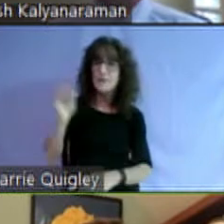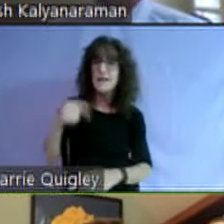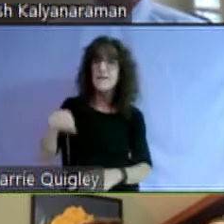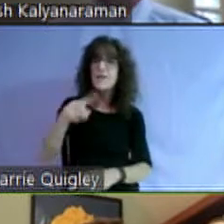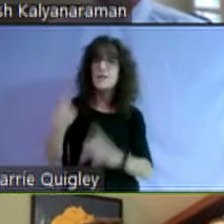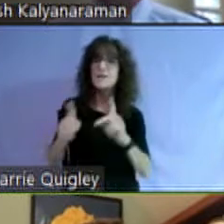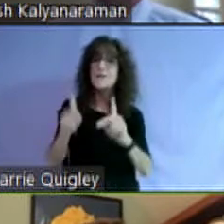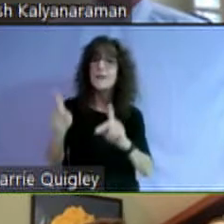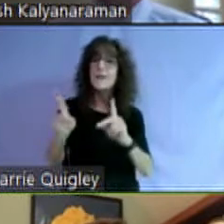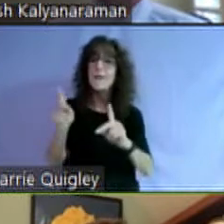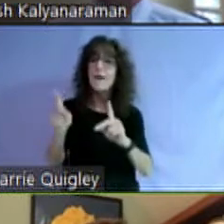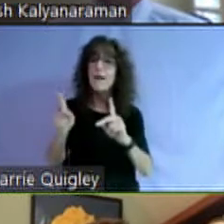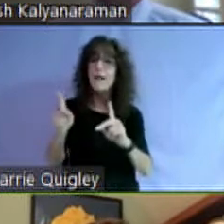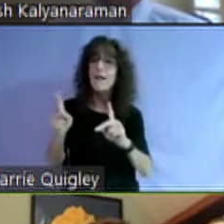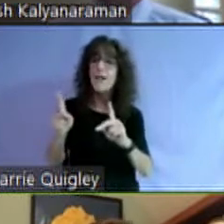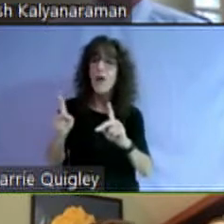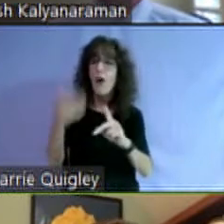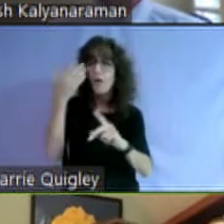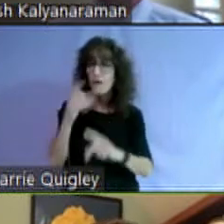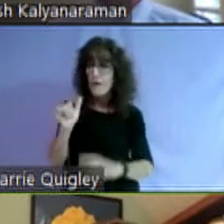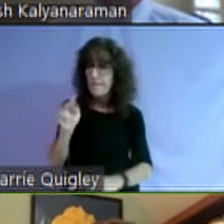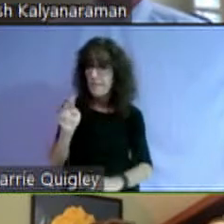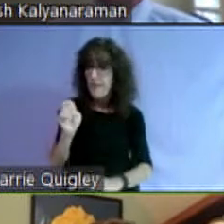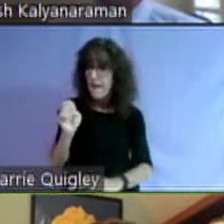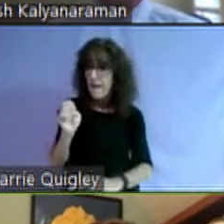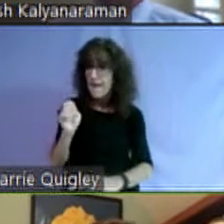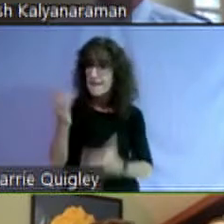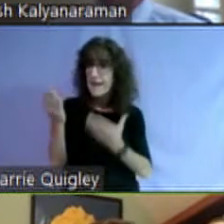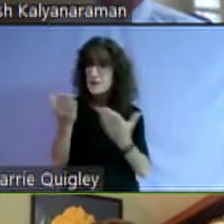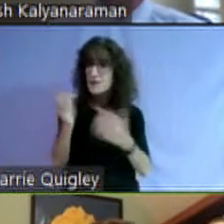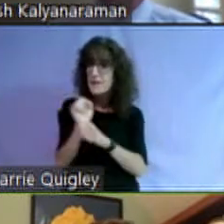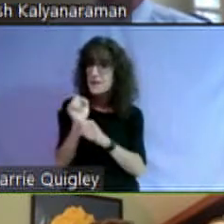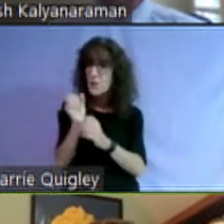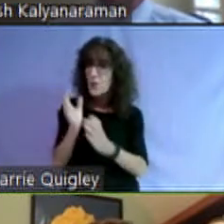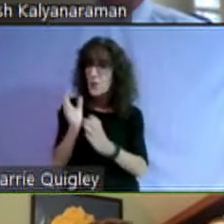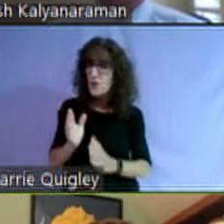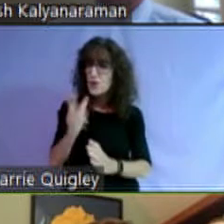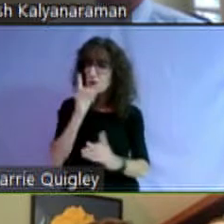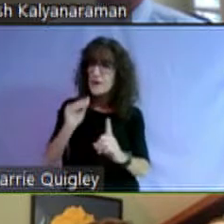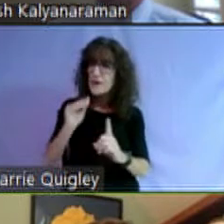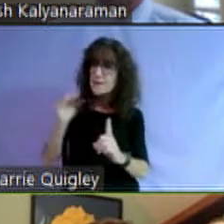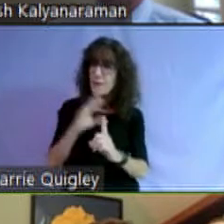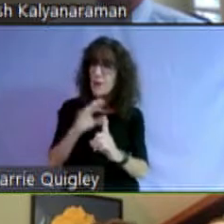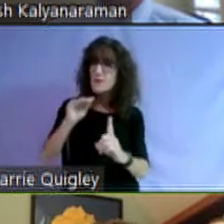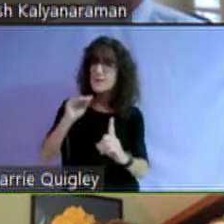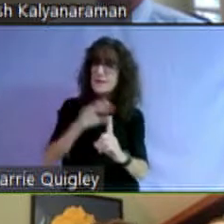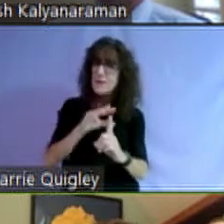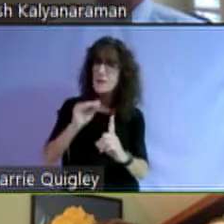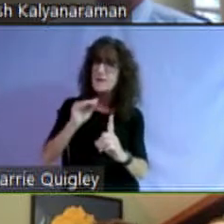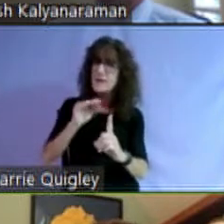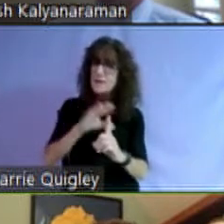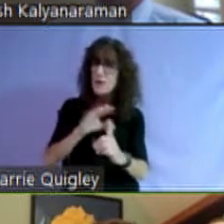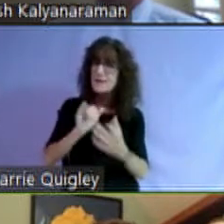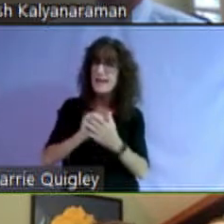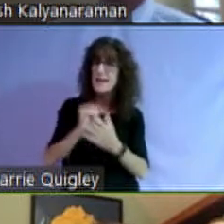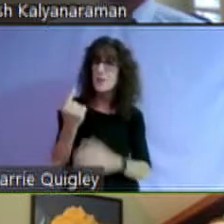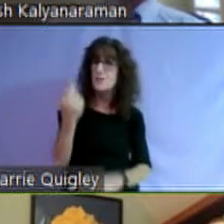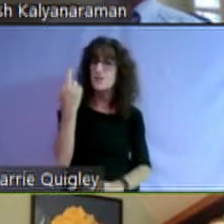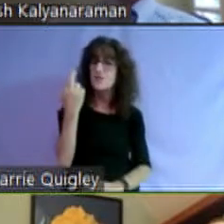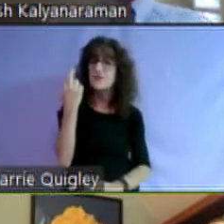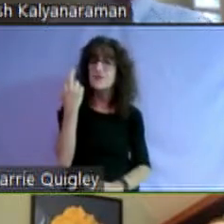are frontline and service sector workers who are then exposing themselves? And then that could be one reason